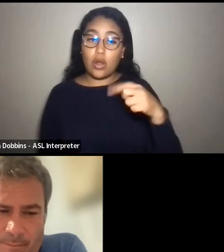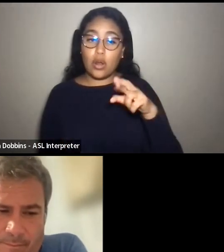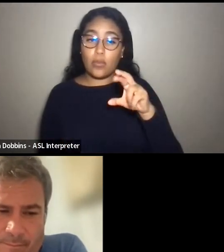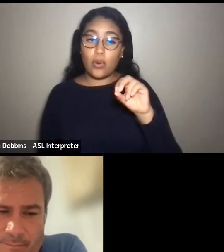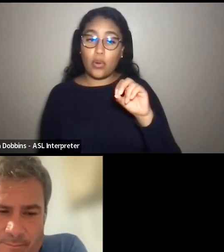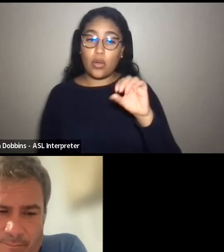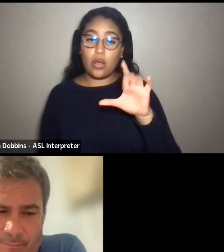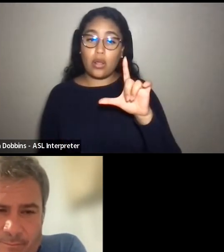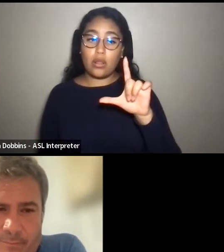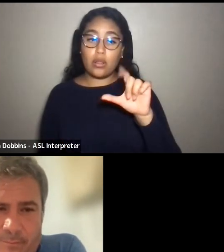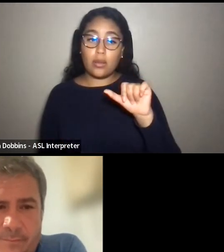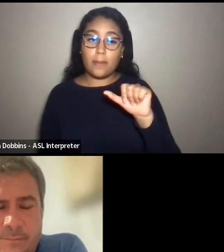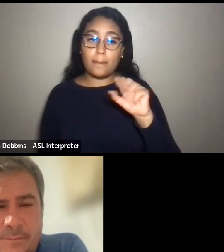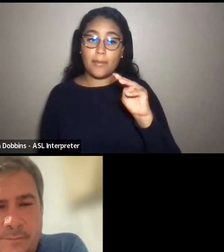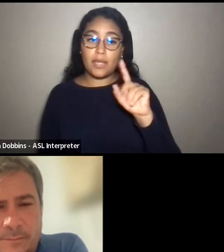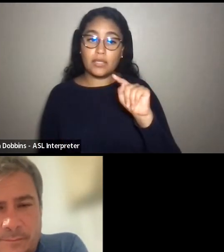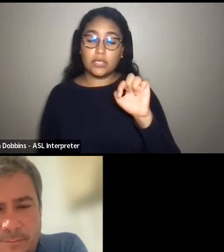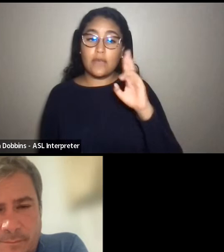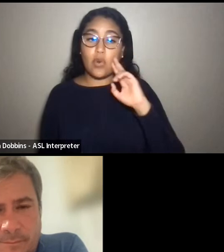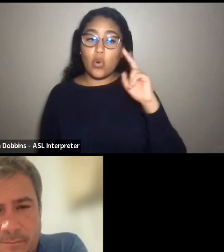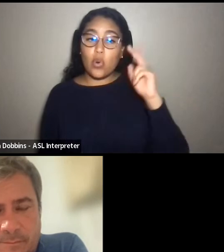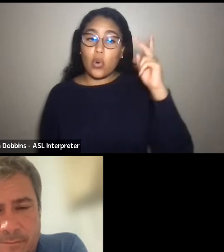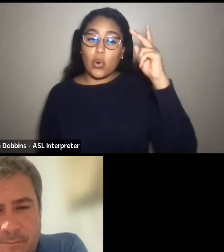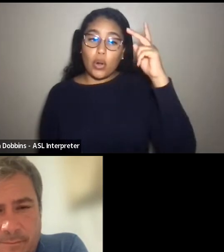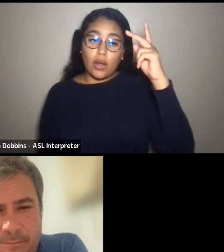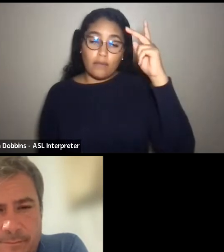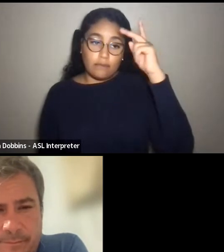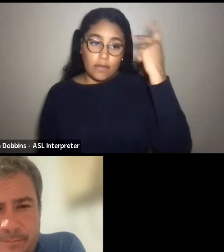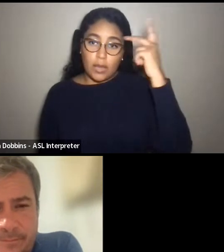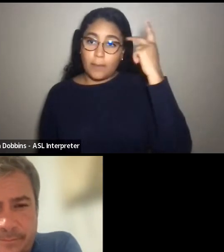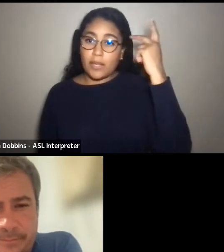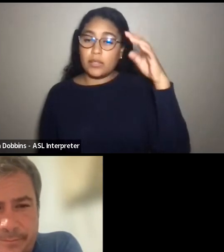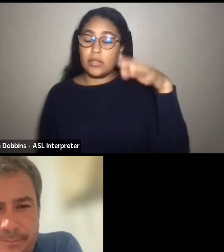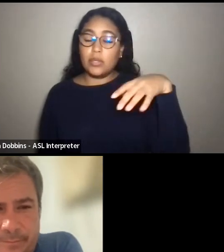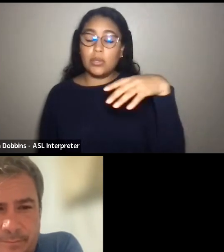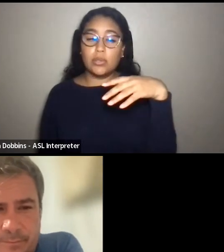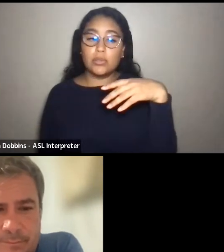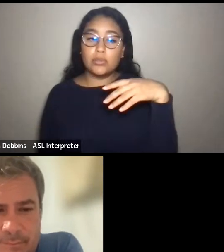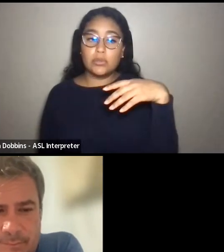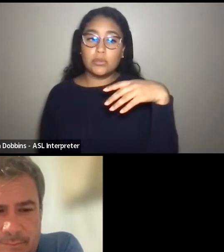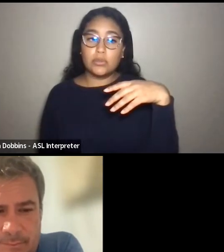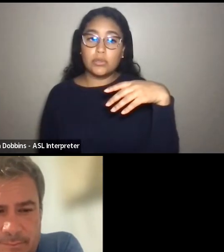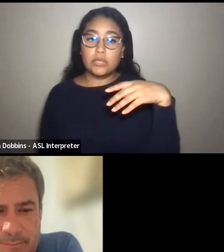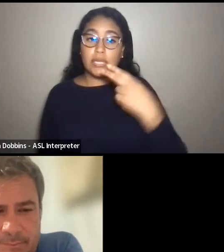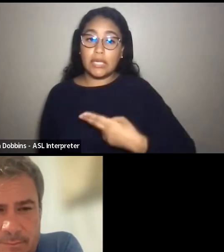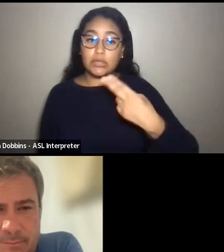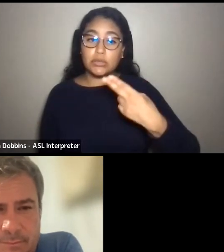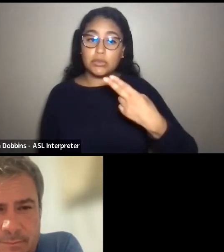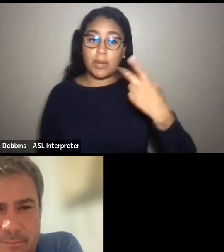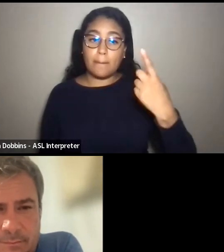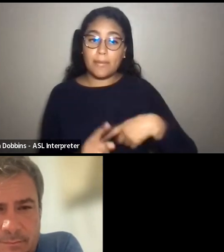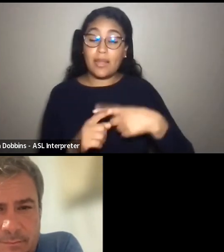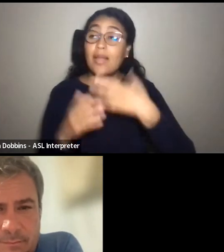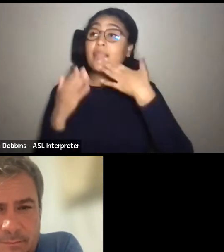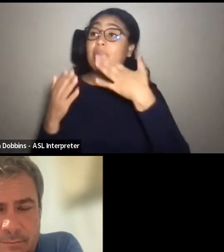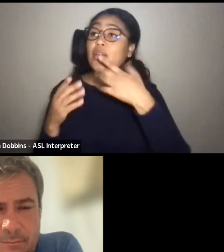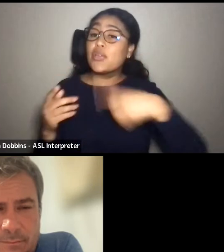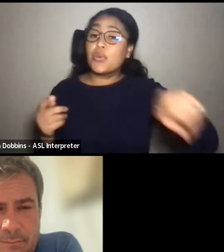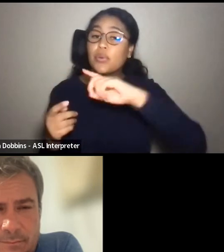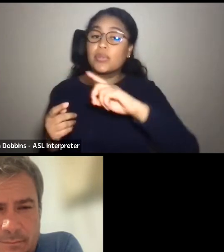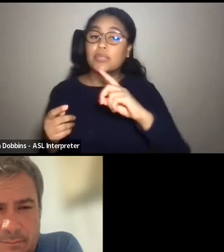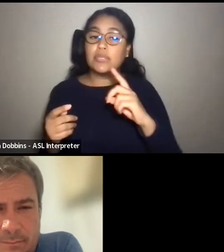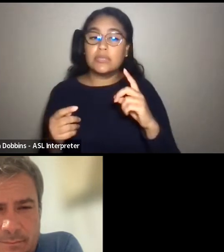American History Month. I will give it over to Superintendent Booker. Thank you, everybody. Thank you. I'm going to take a moment as